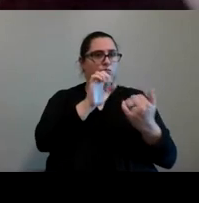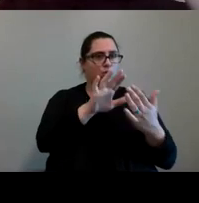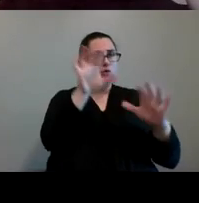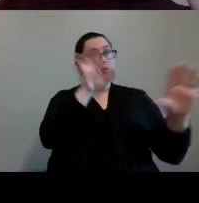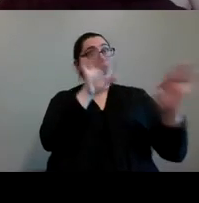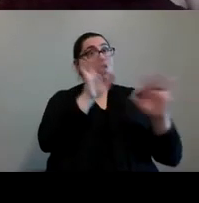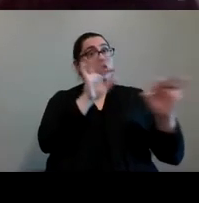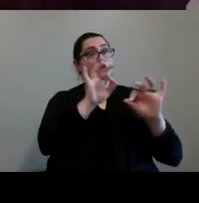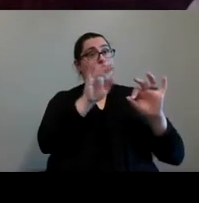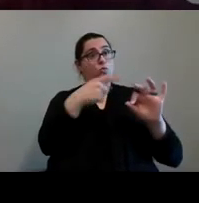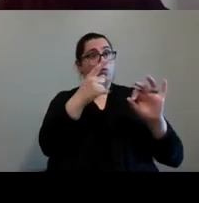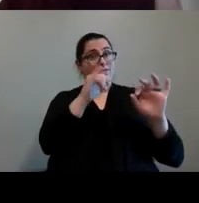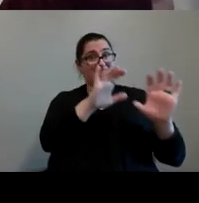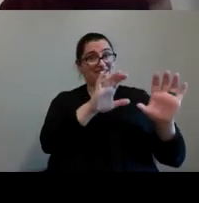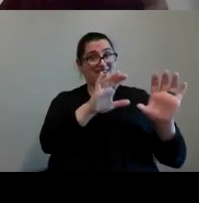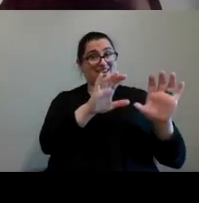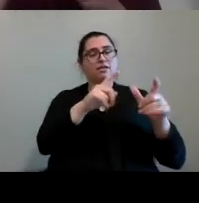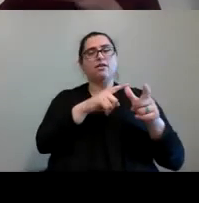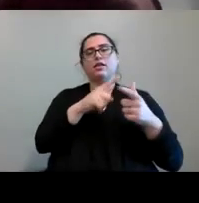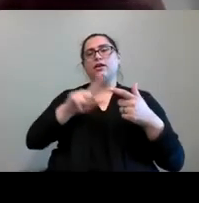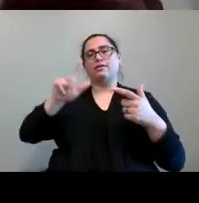might end up in a